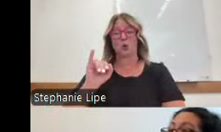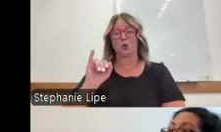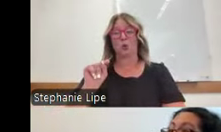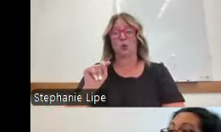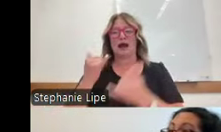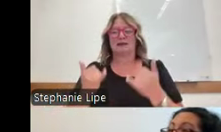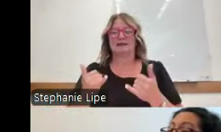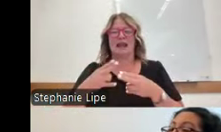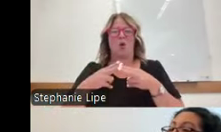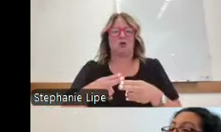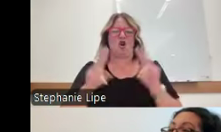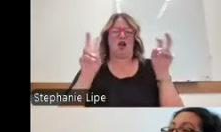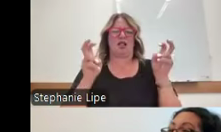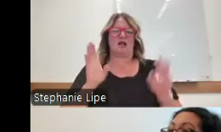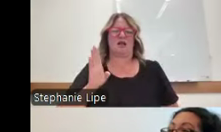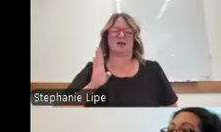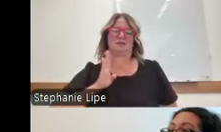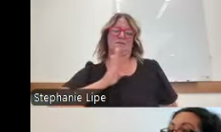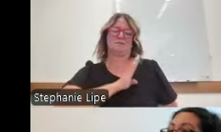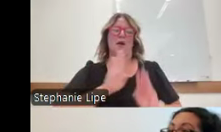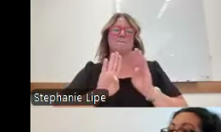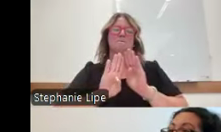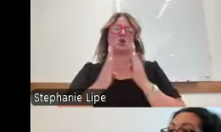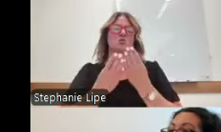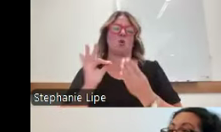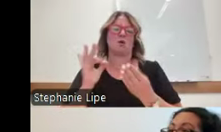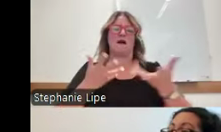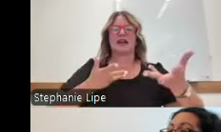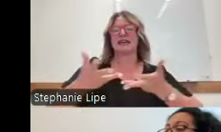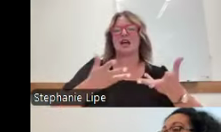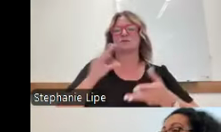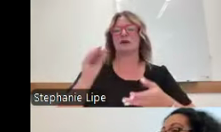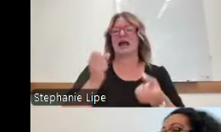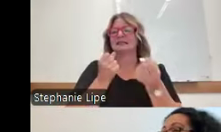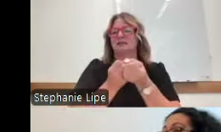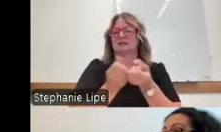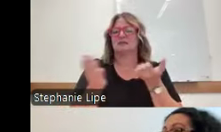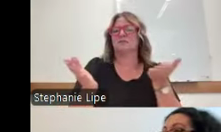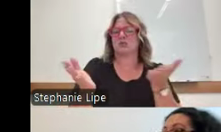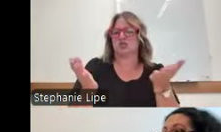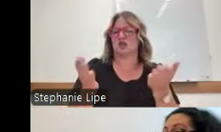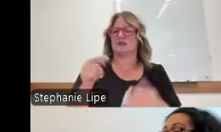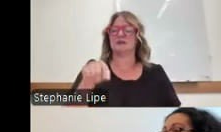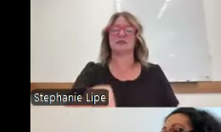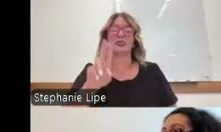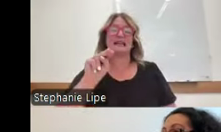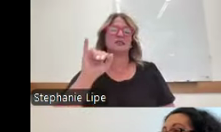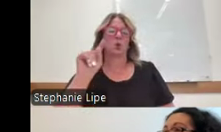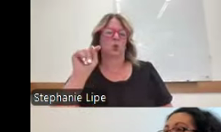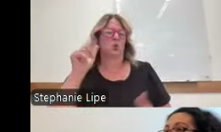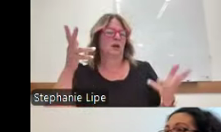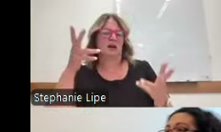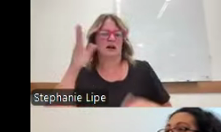DRS business unit, currently we are called the Better Business Bureau, or the Business